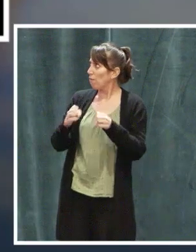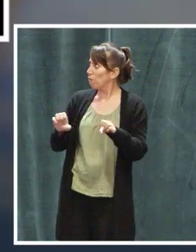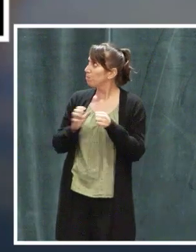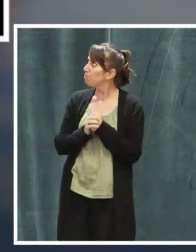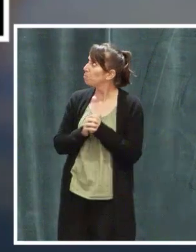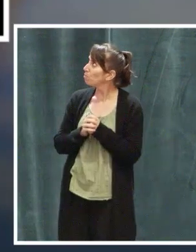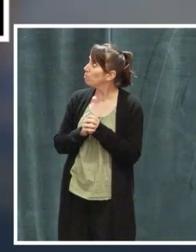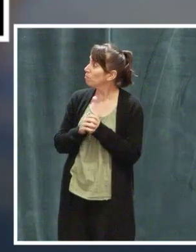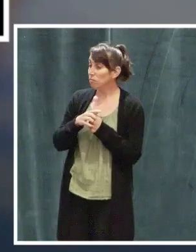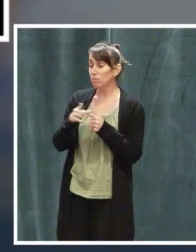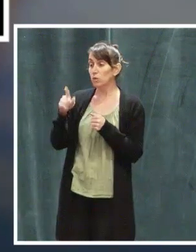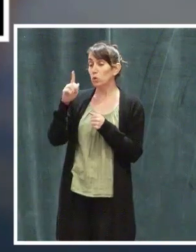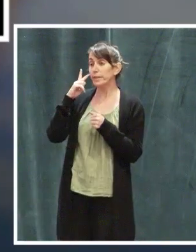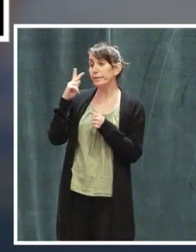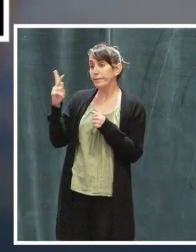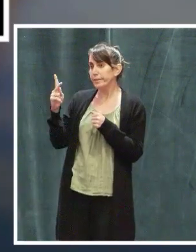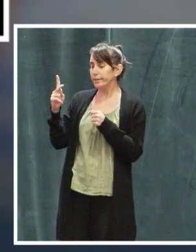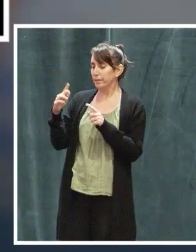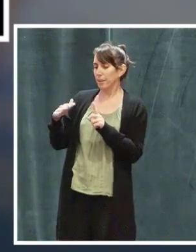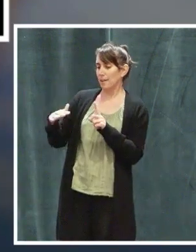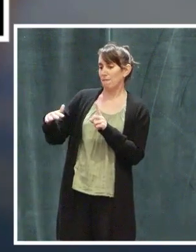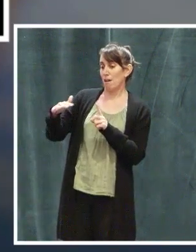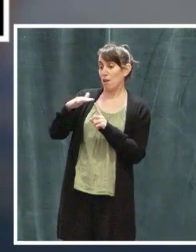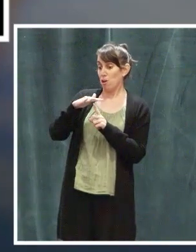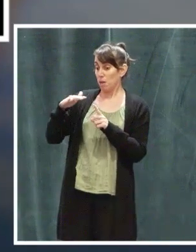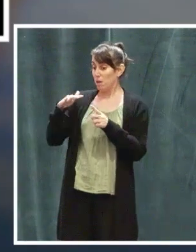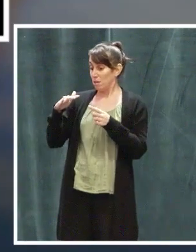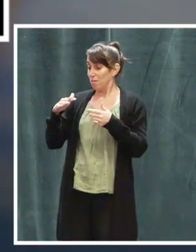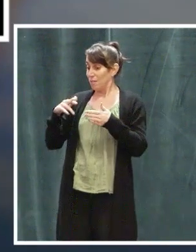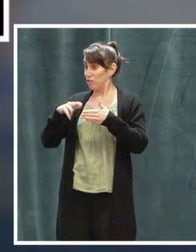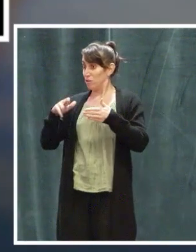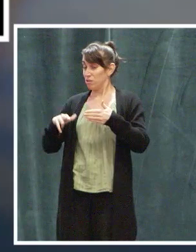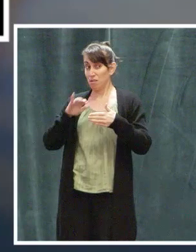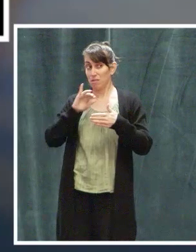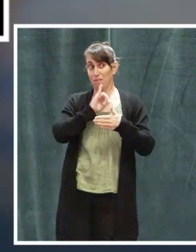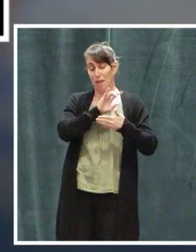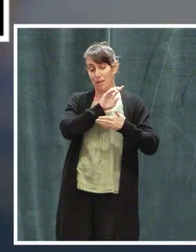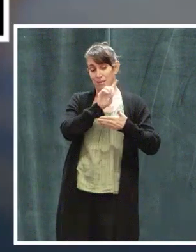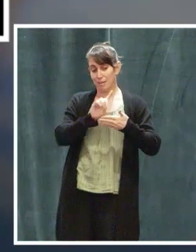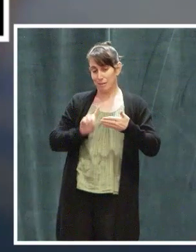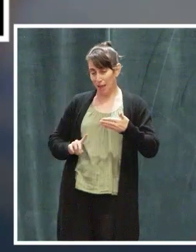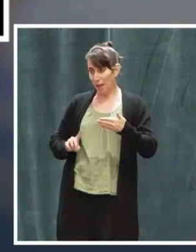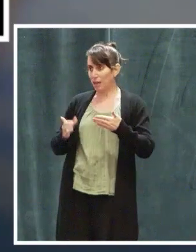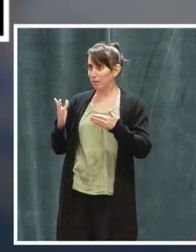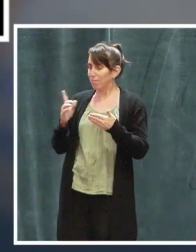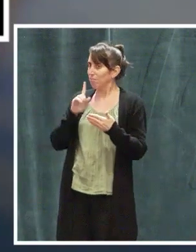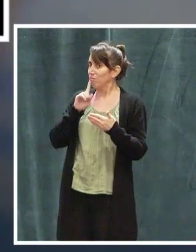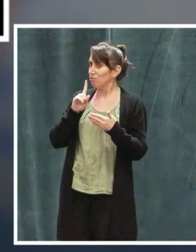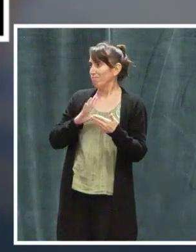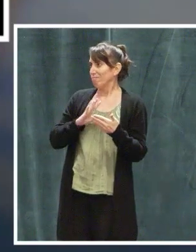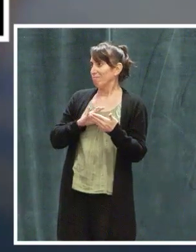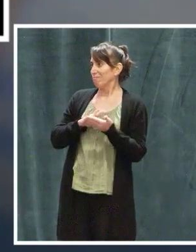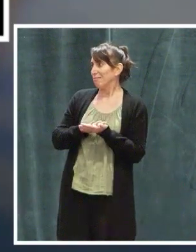As you can see, the environment that results from this design is quite